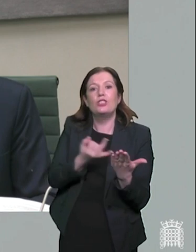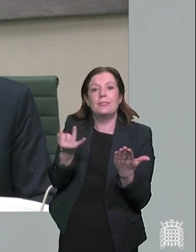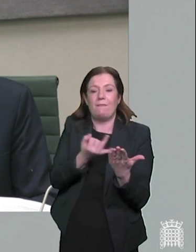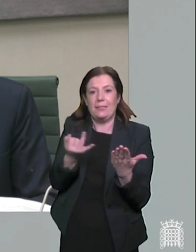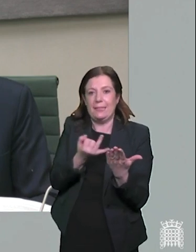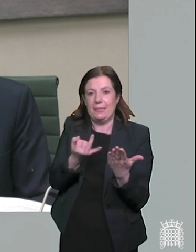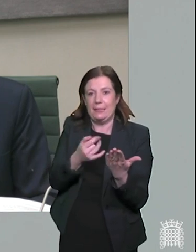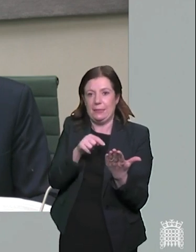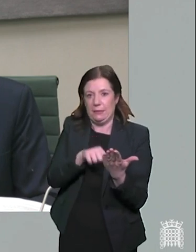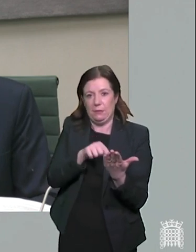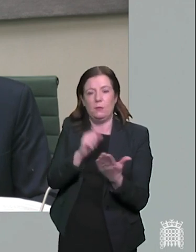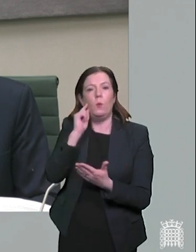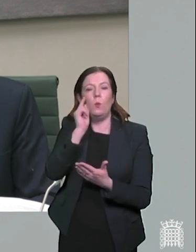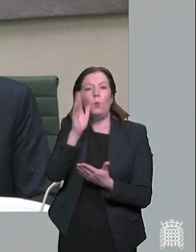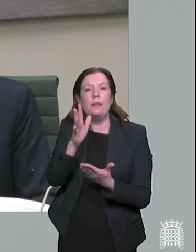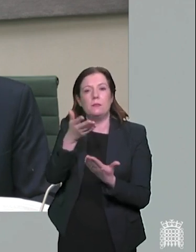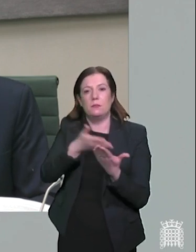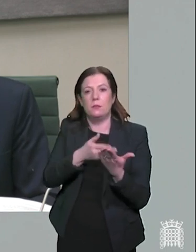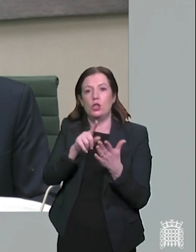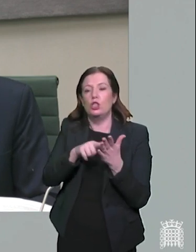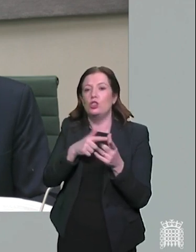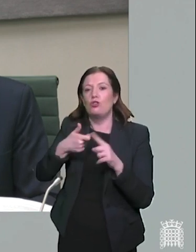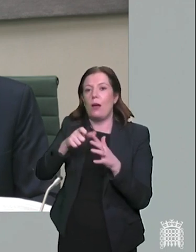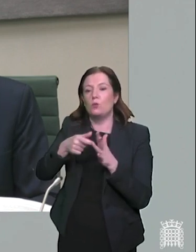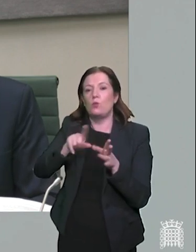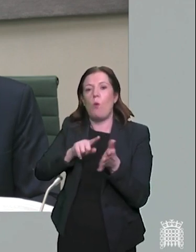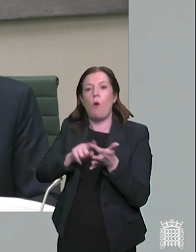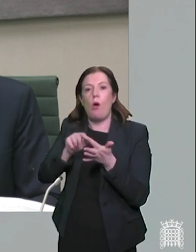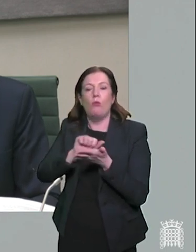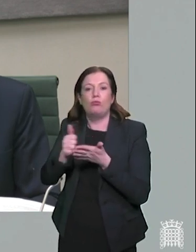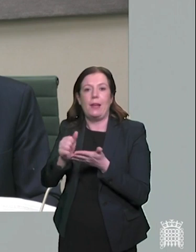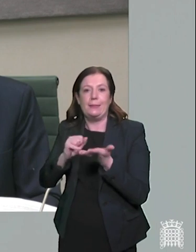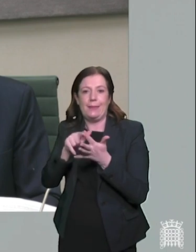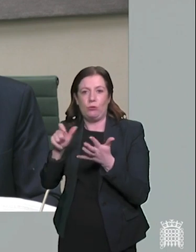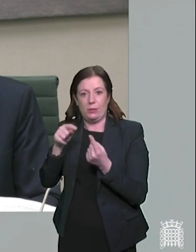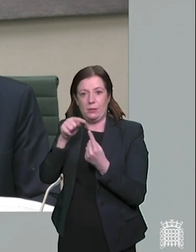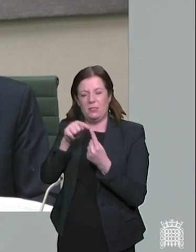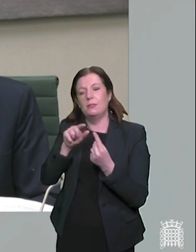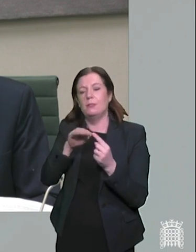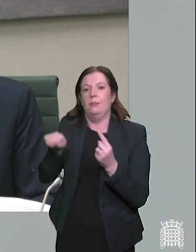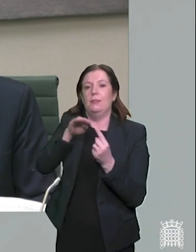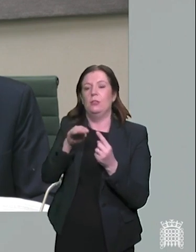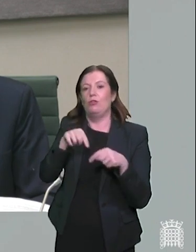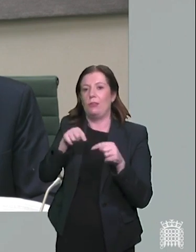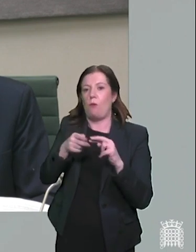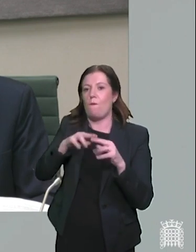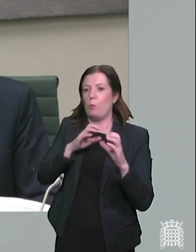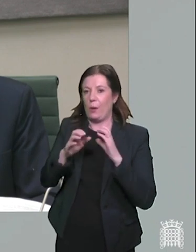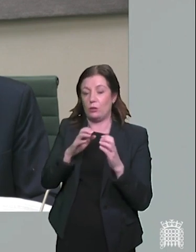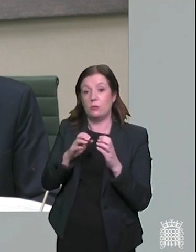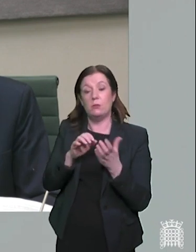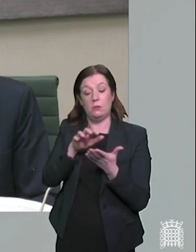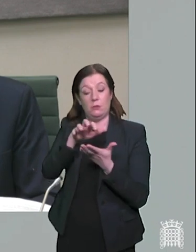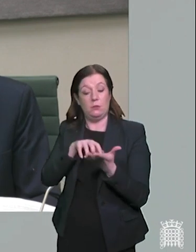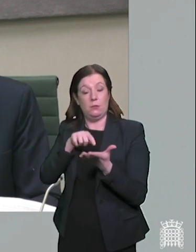your witness bundle, we've got Jack Doyle, who was your press secretary at the time and subsequently your director of communications, saying that